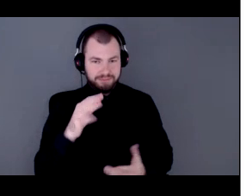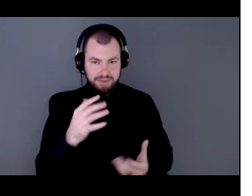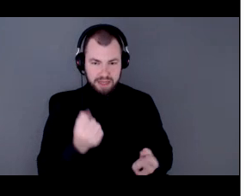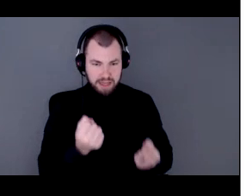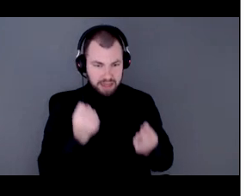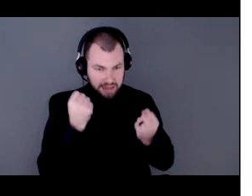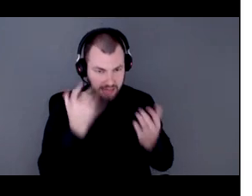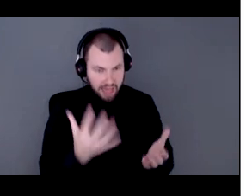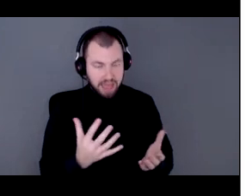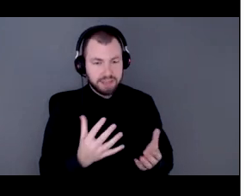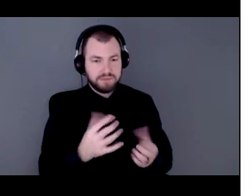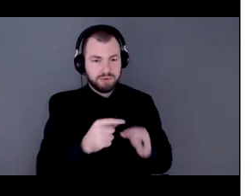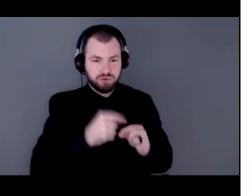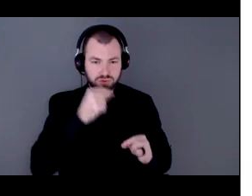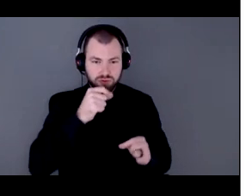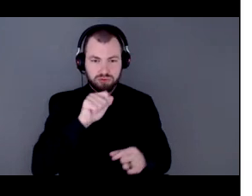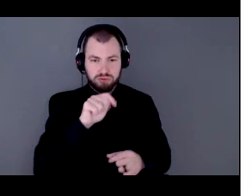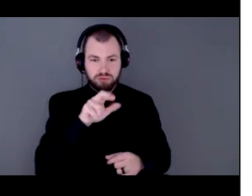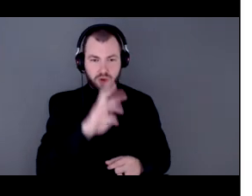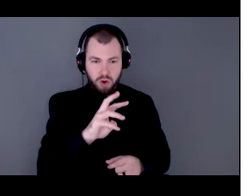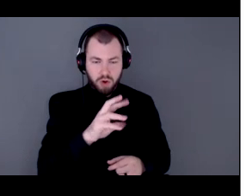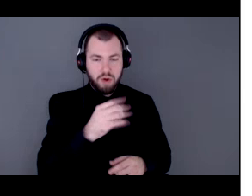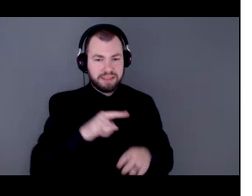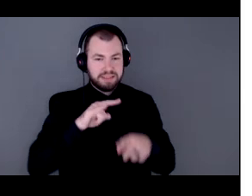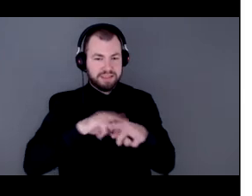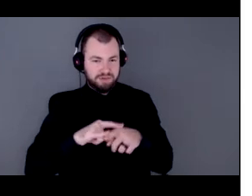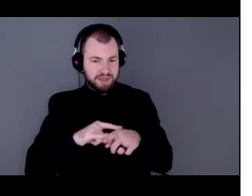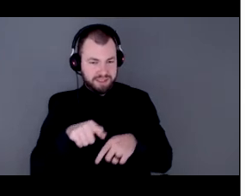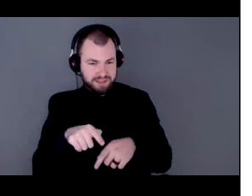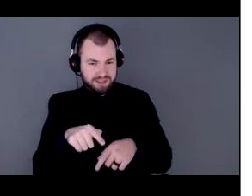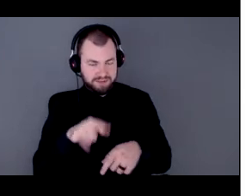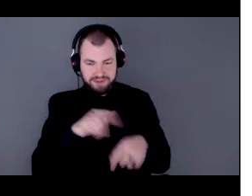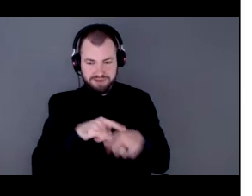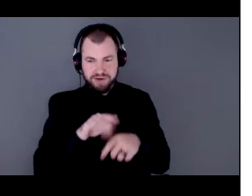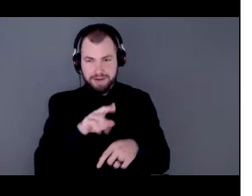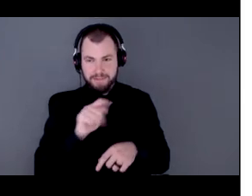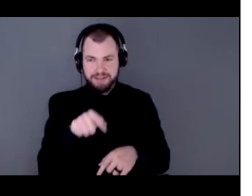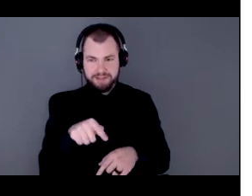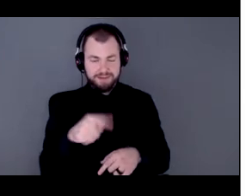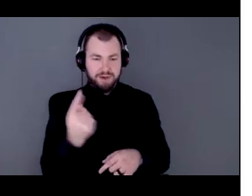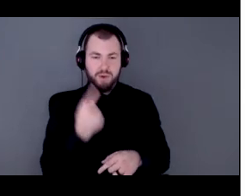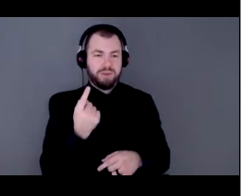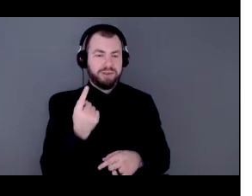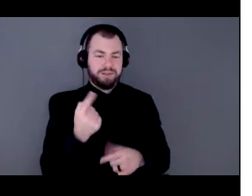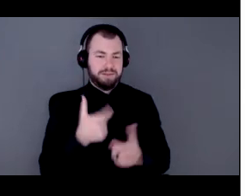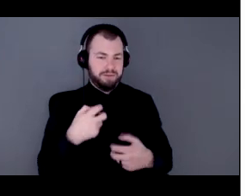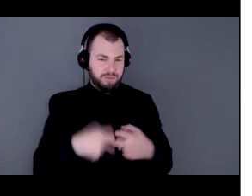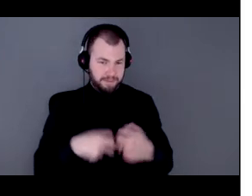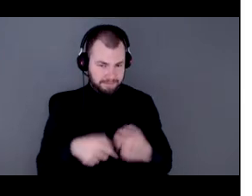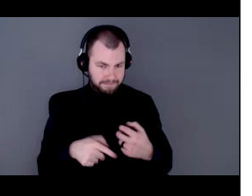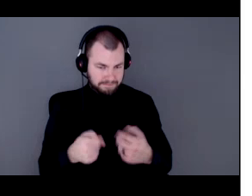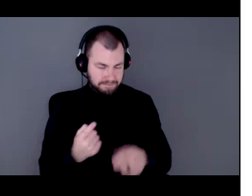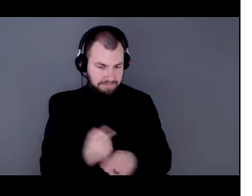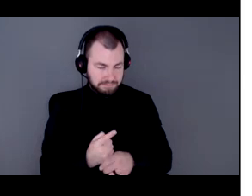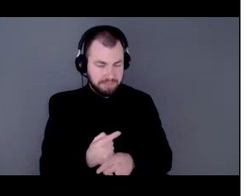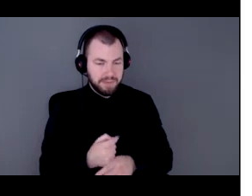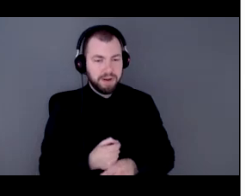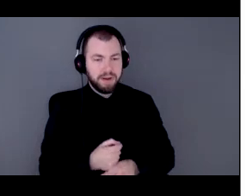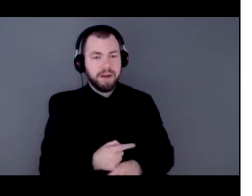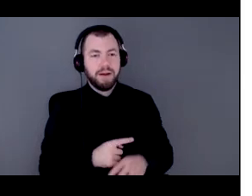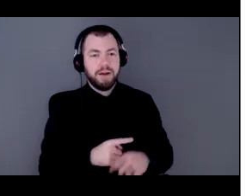of straws and cigarette butts. Cigarette butts are always the big problem, right? But it was